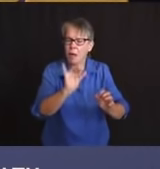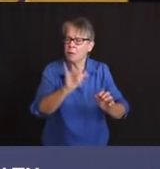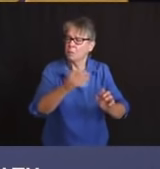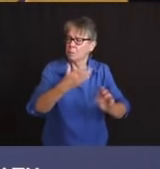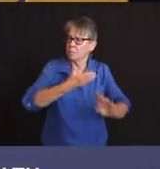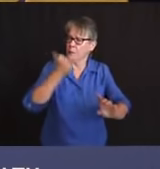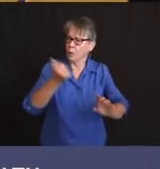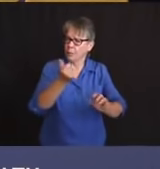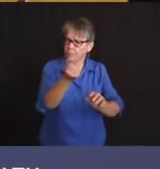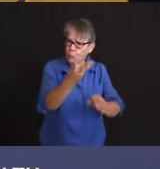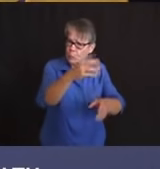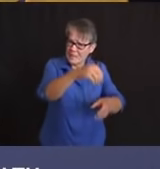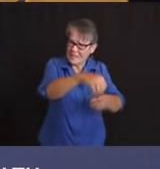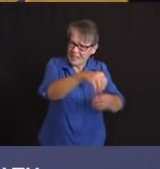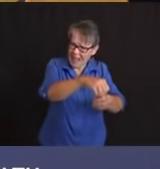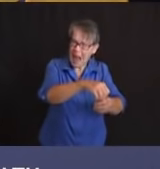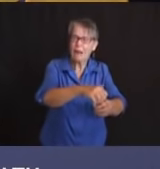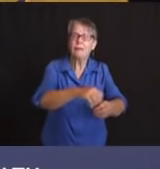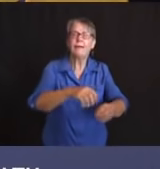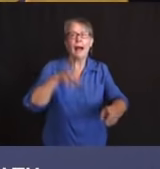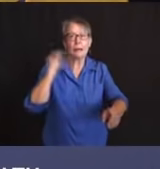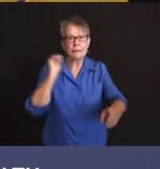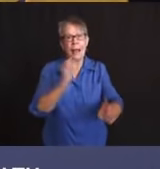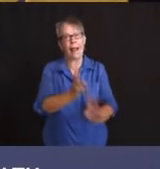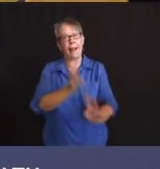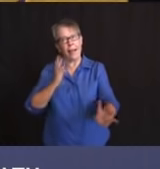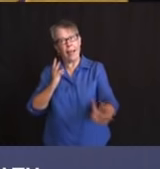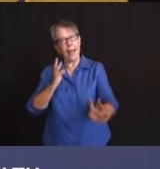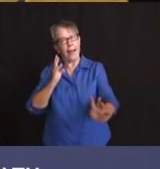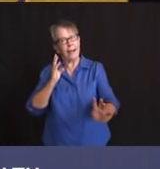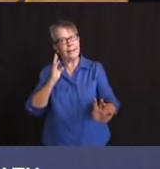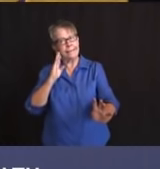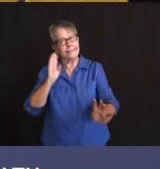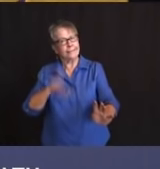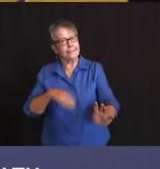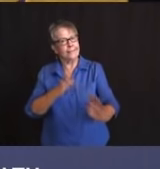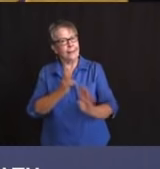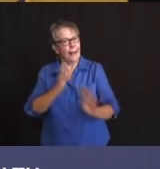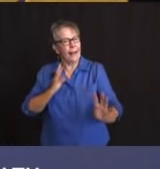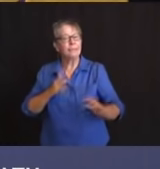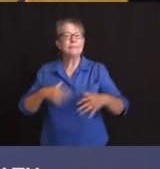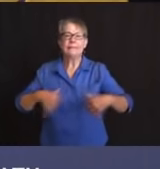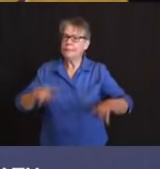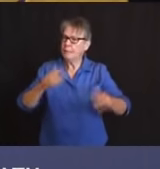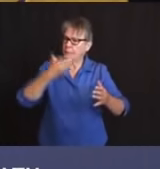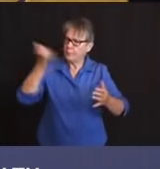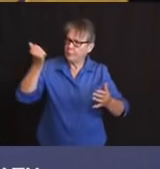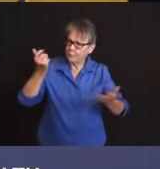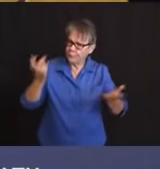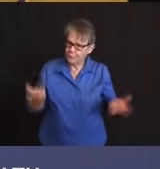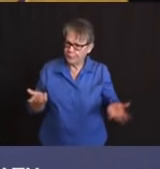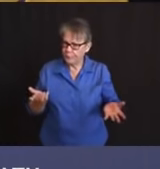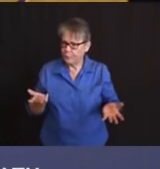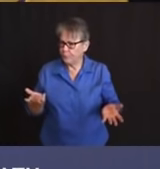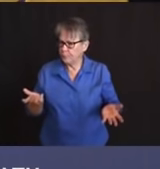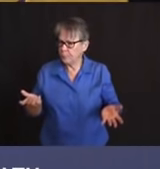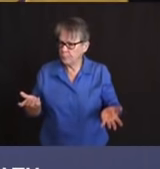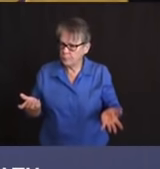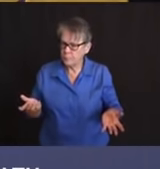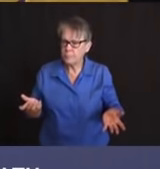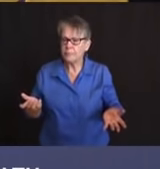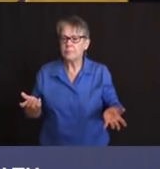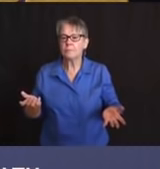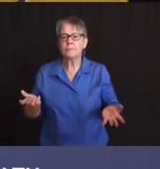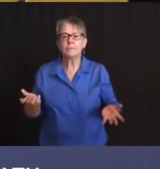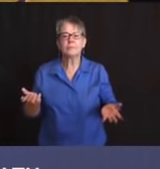face coverings, etc. But folks, if they're standing in line outside and they're frustrated, I don't blame them. I am